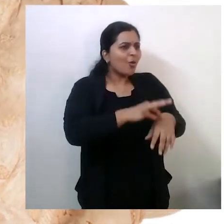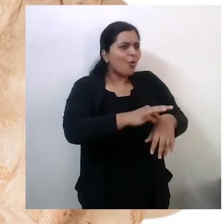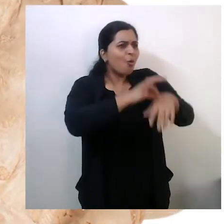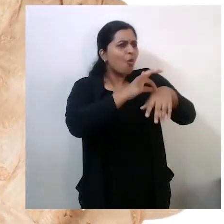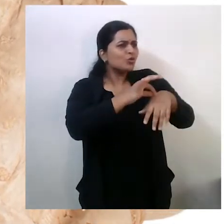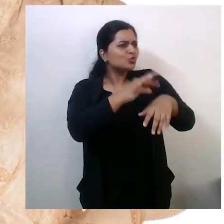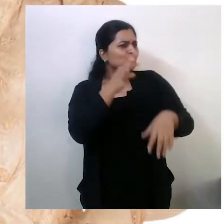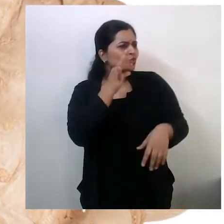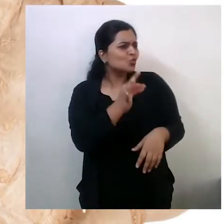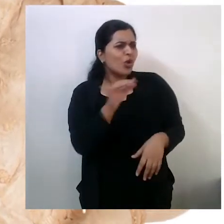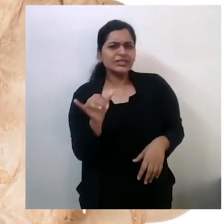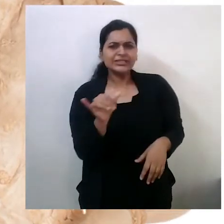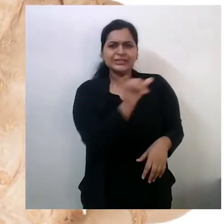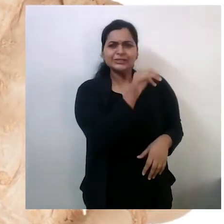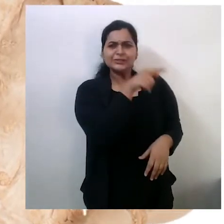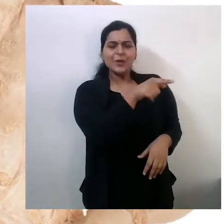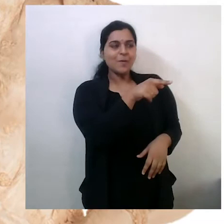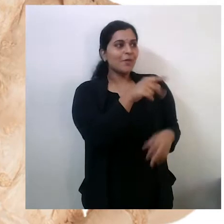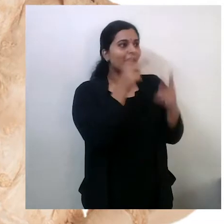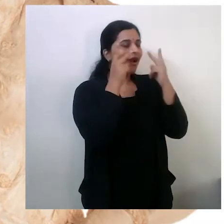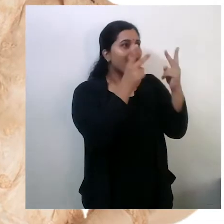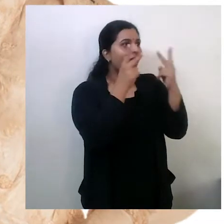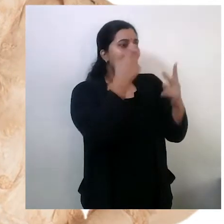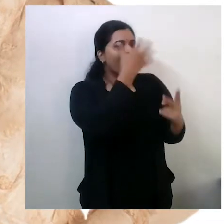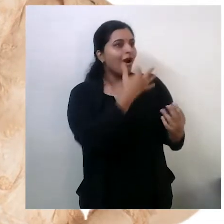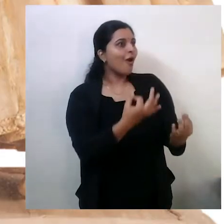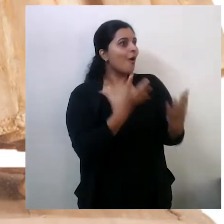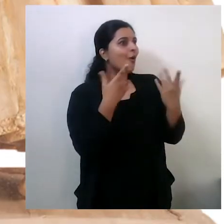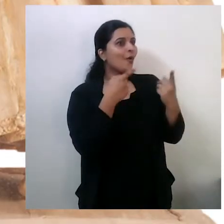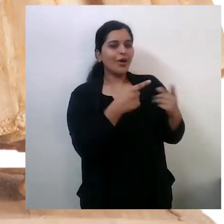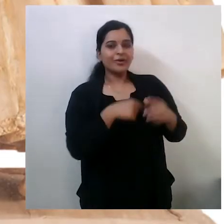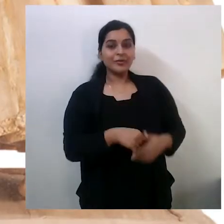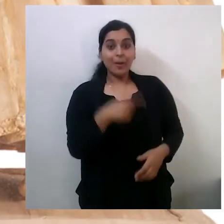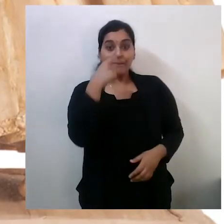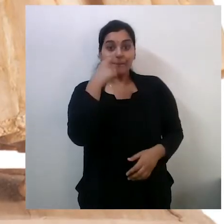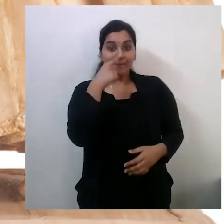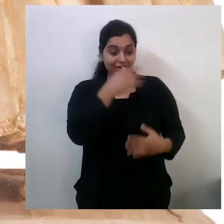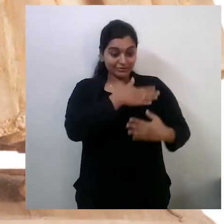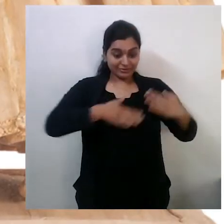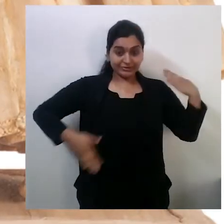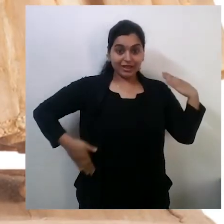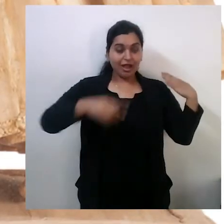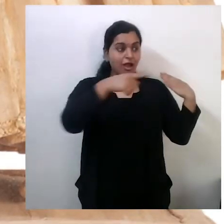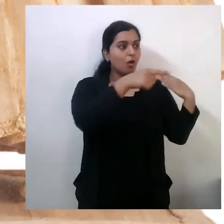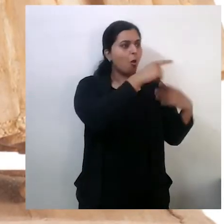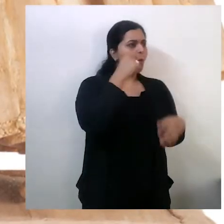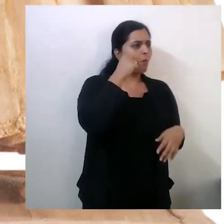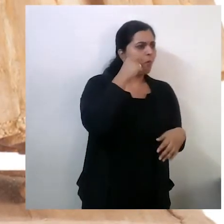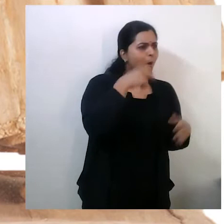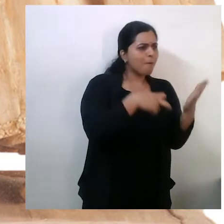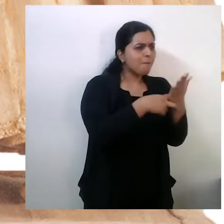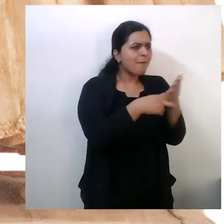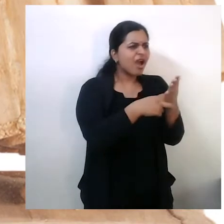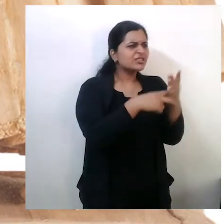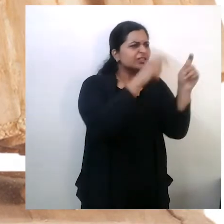also because the carving of this man and women is so realistic. Focus on the drapes of her sari and the creases of his pants.